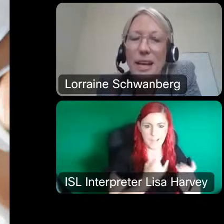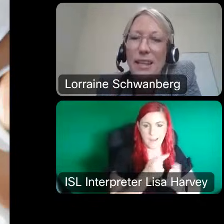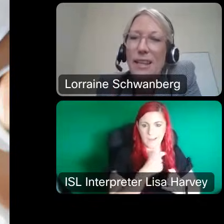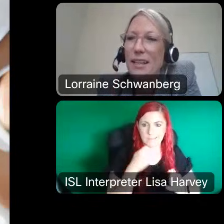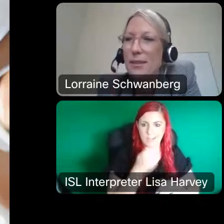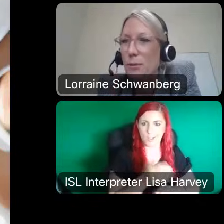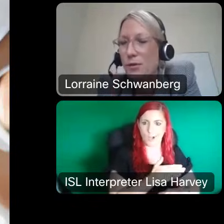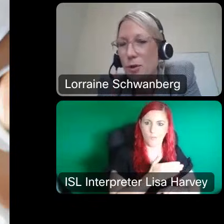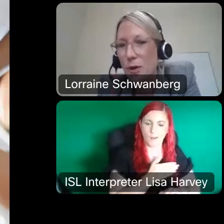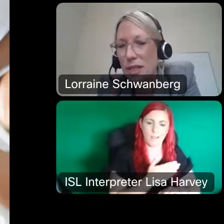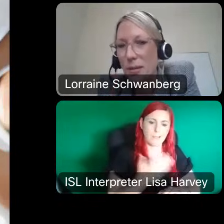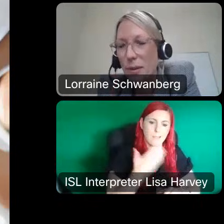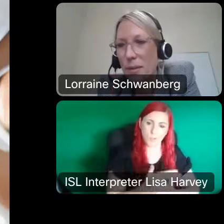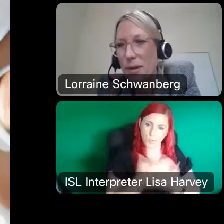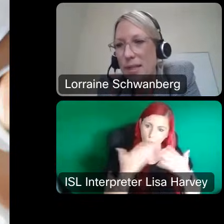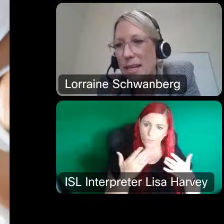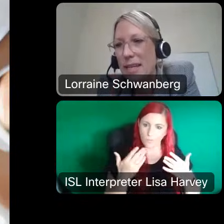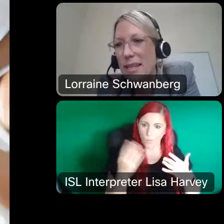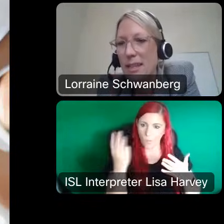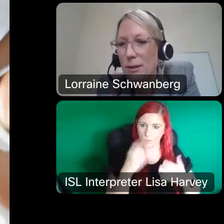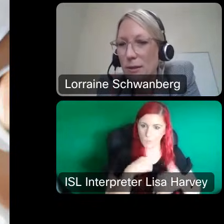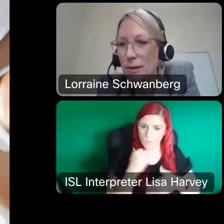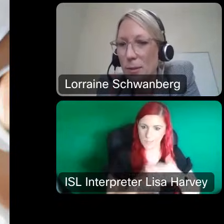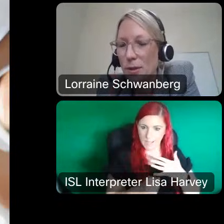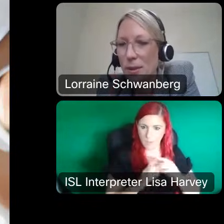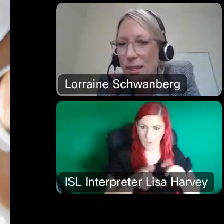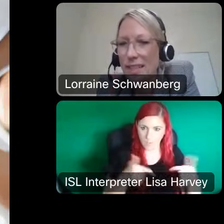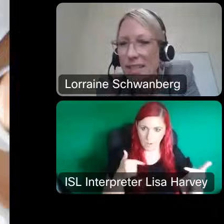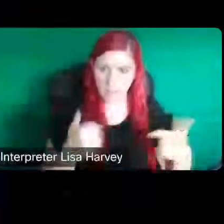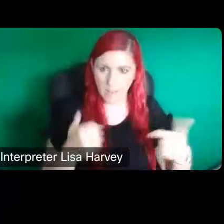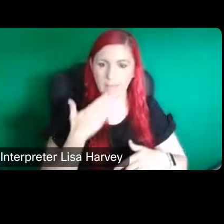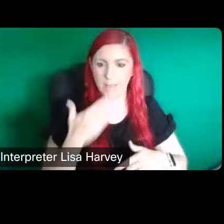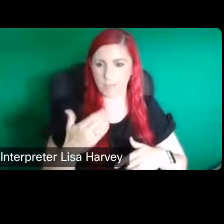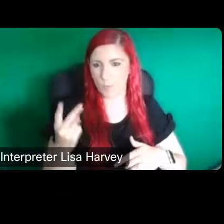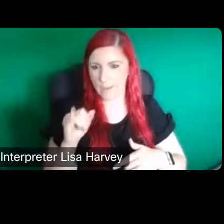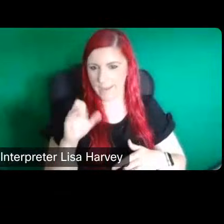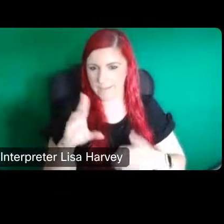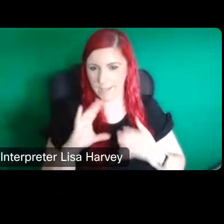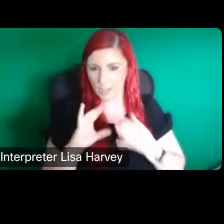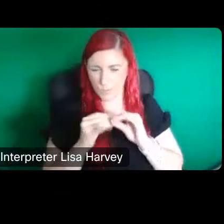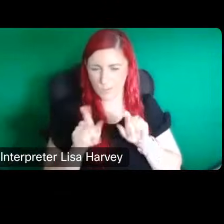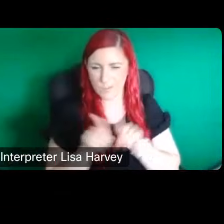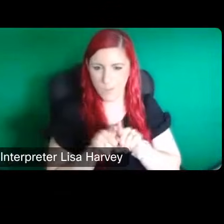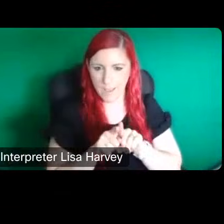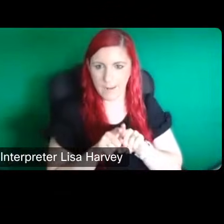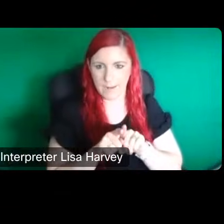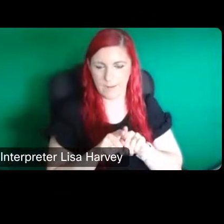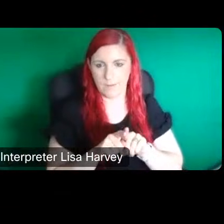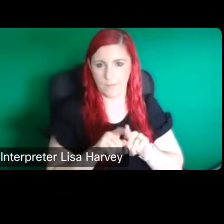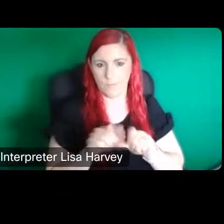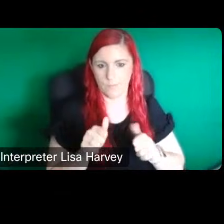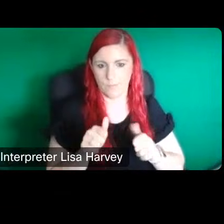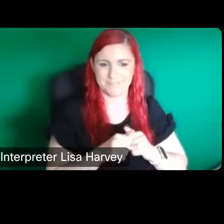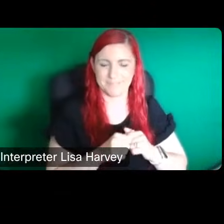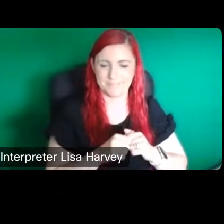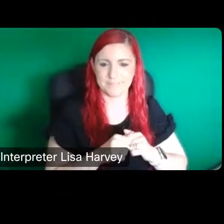earlier, thank you so much for joining the webinar today. Thank you so much to our ISL interpreters today for being with us.